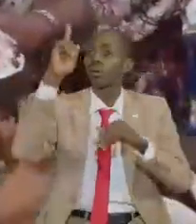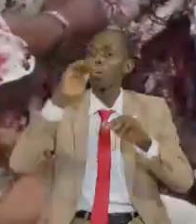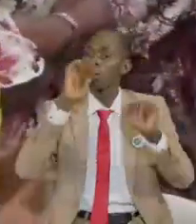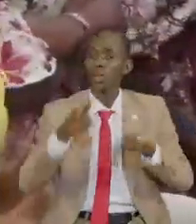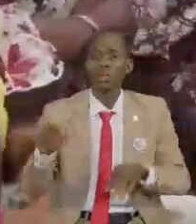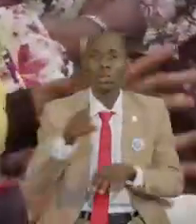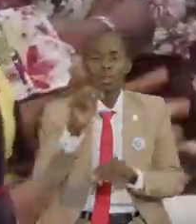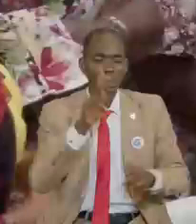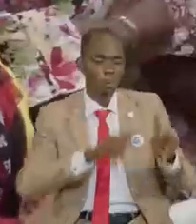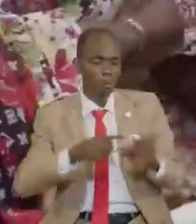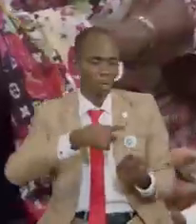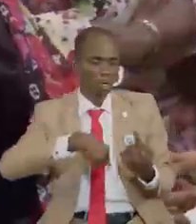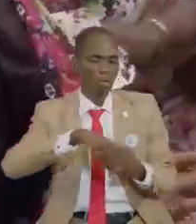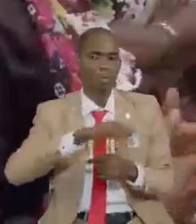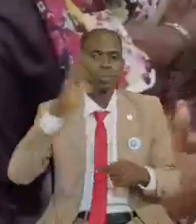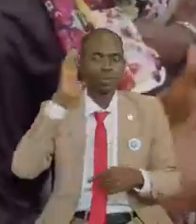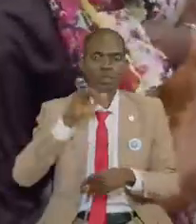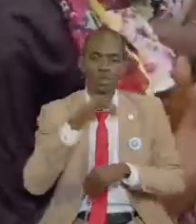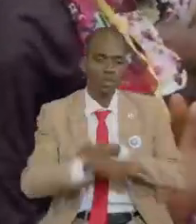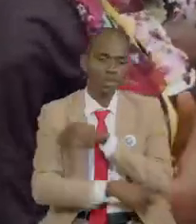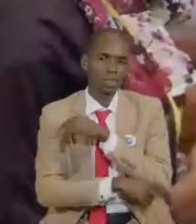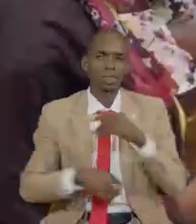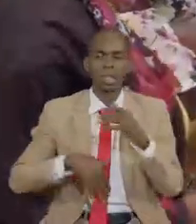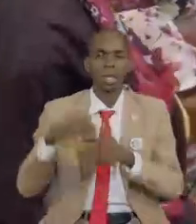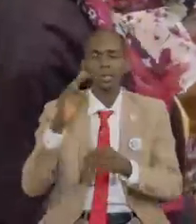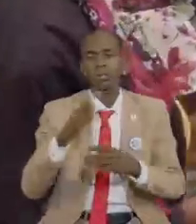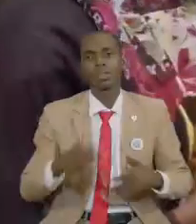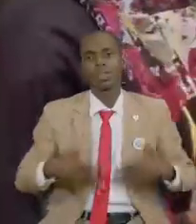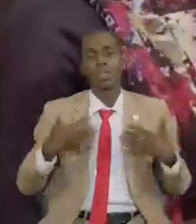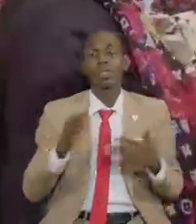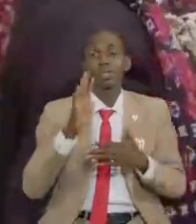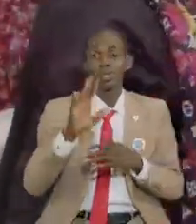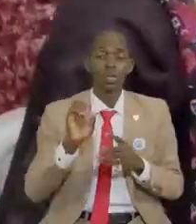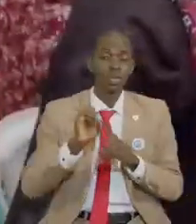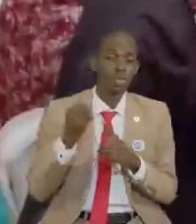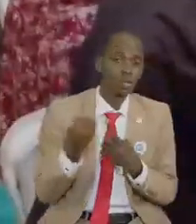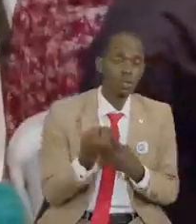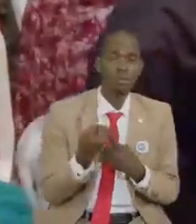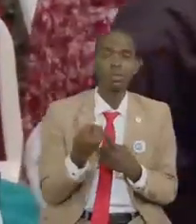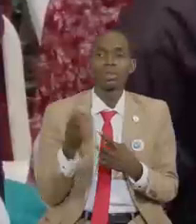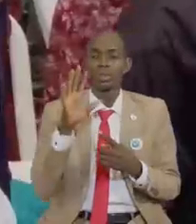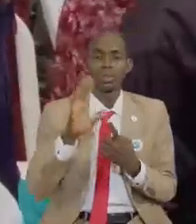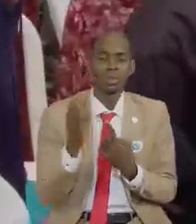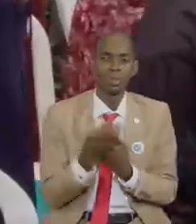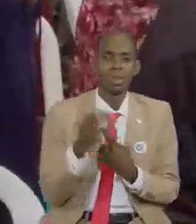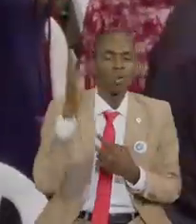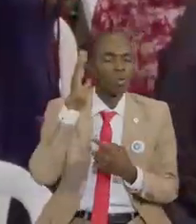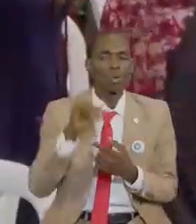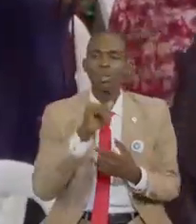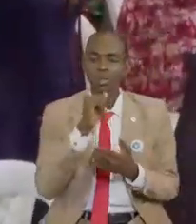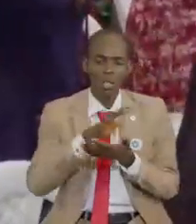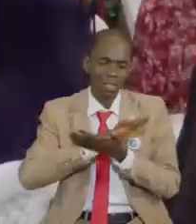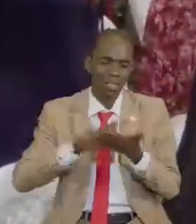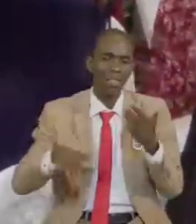it off your life. Your situation, your circumstance will not erase that from your